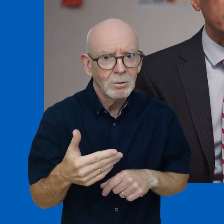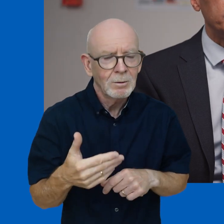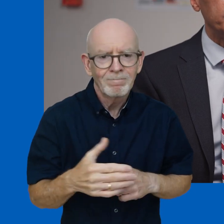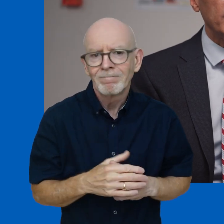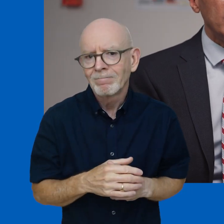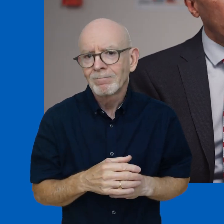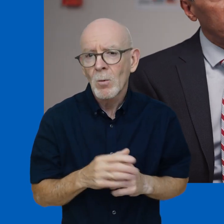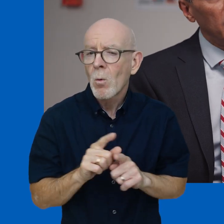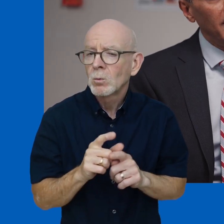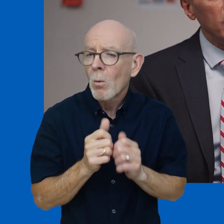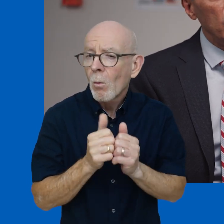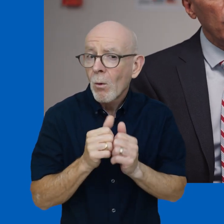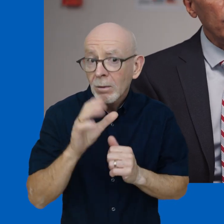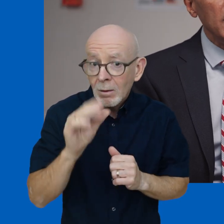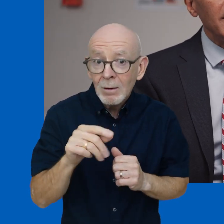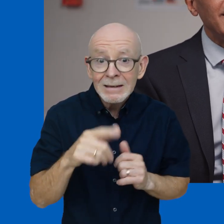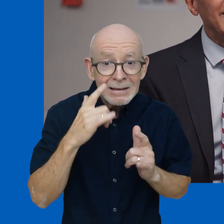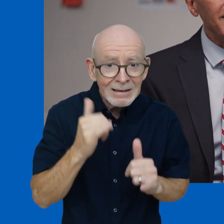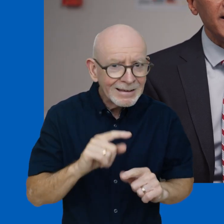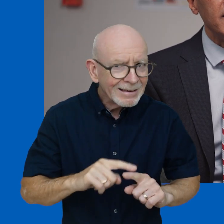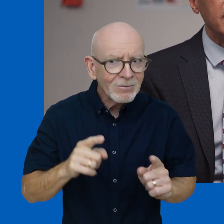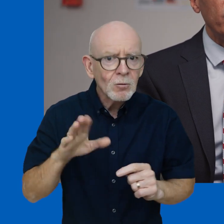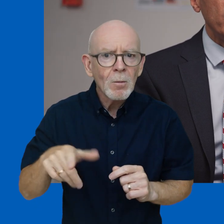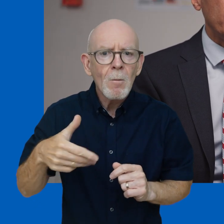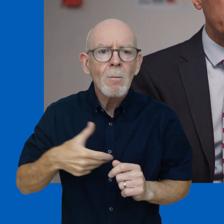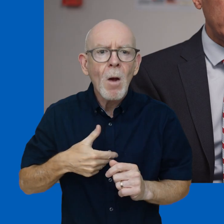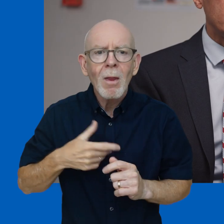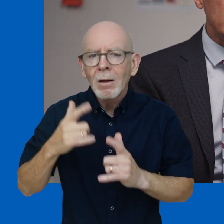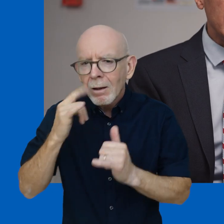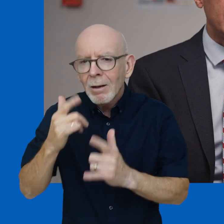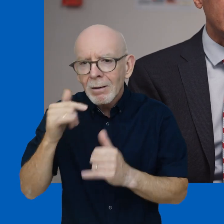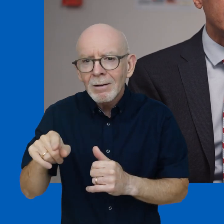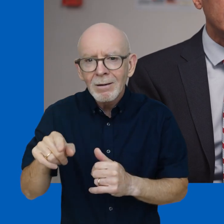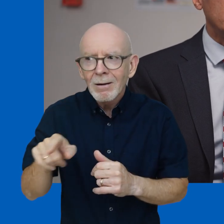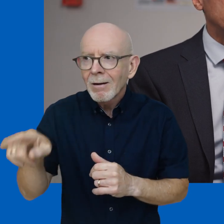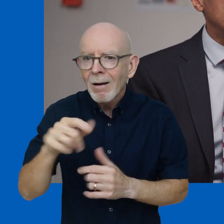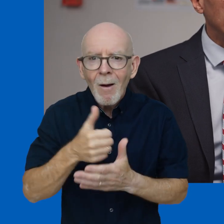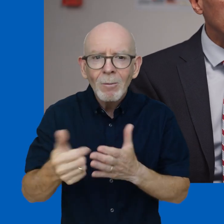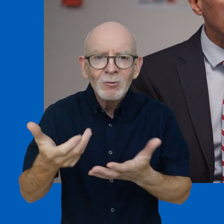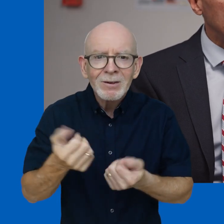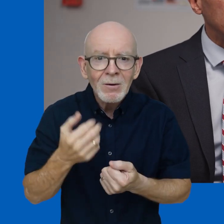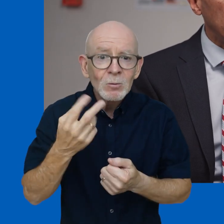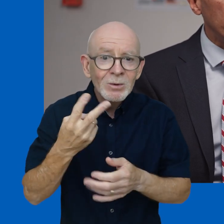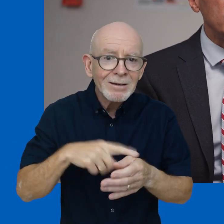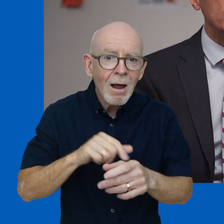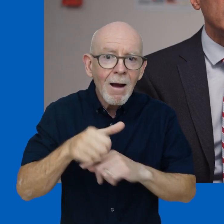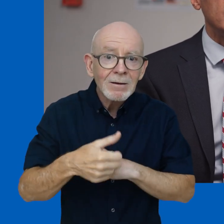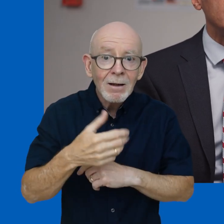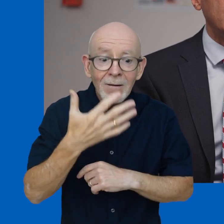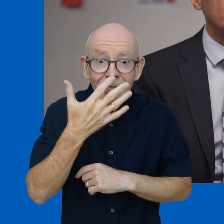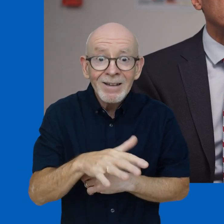as possible. Also worth letting you know that this test is different from the bowel screening test, which individuals receive every